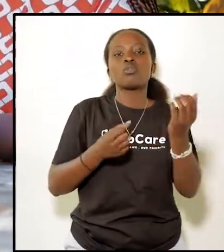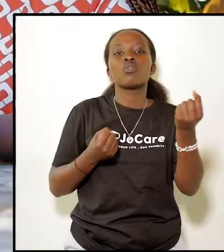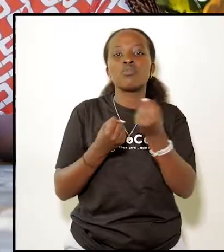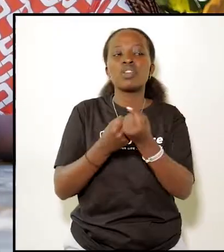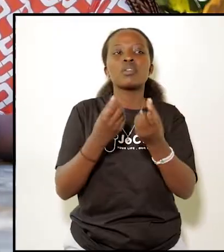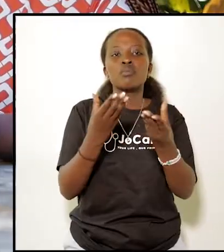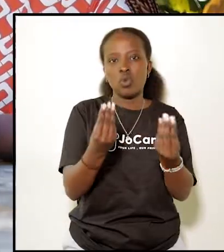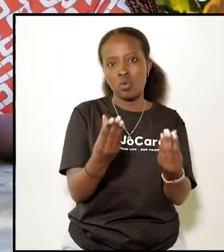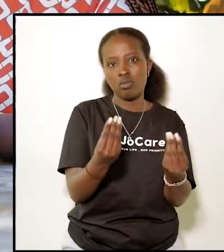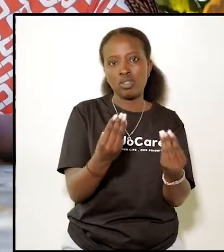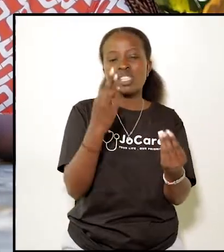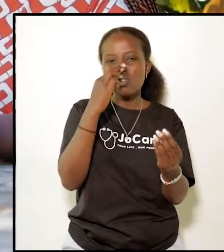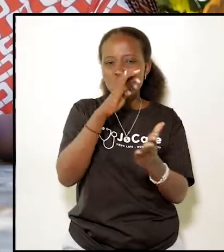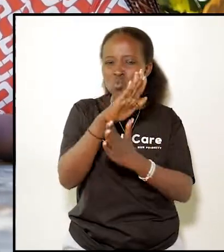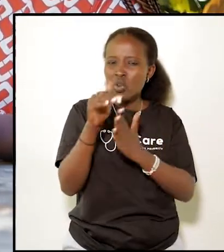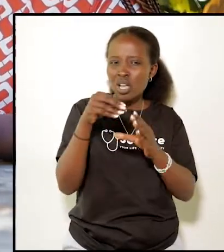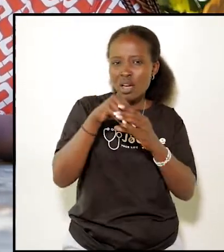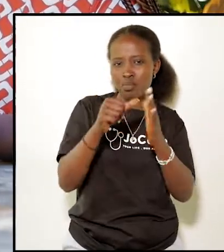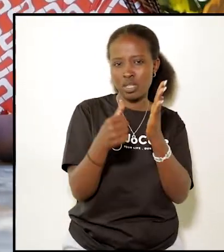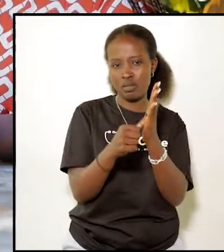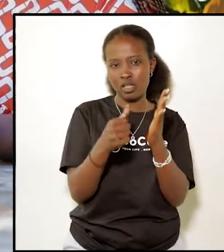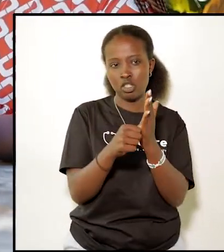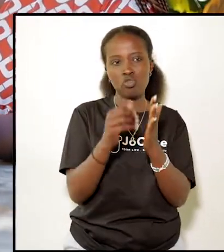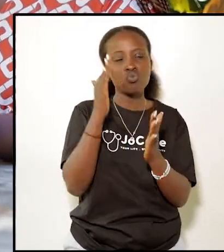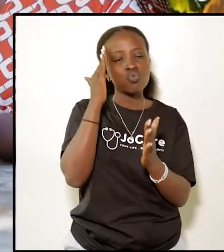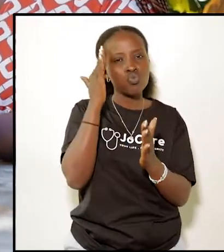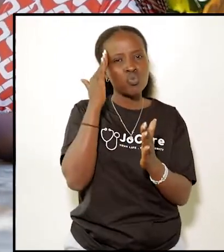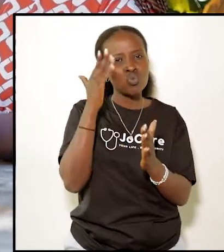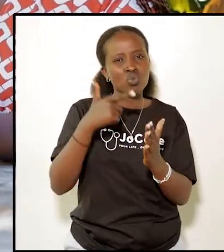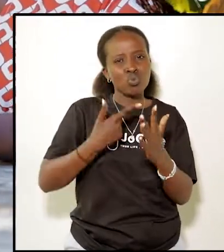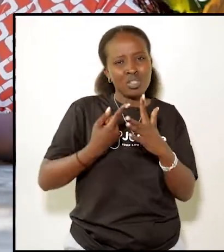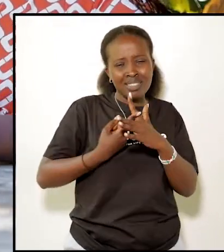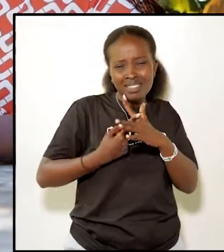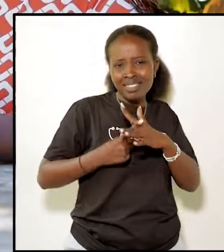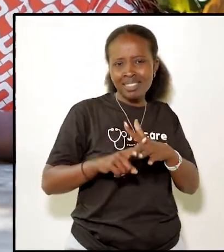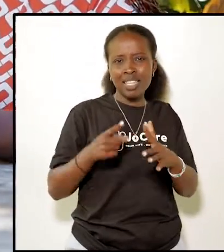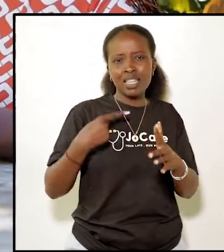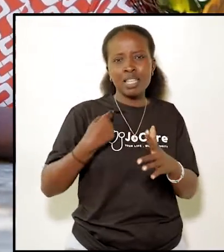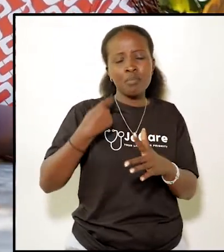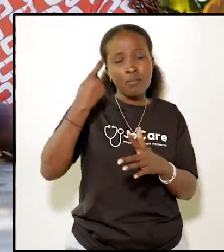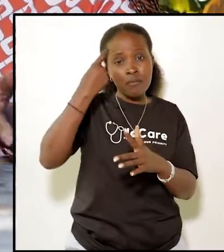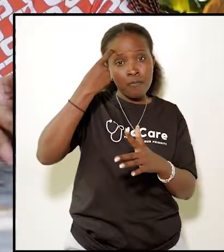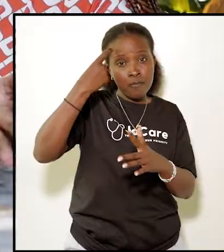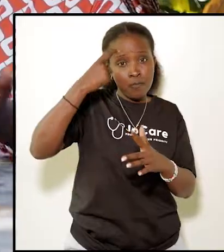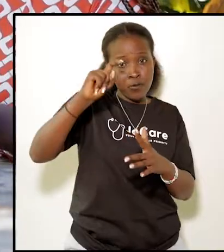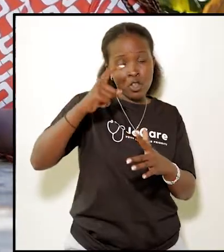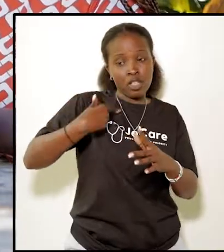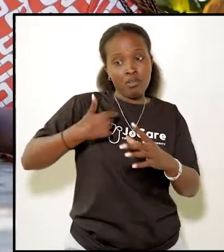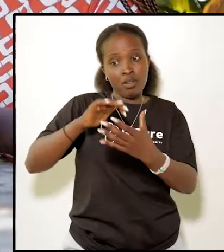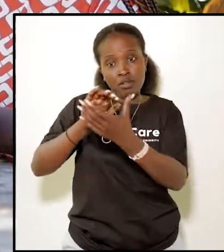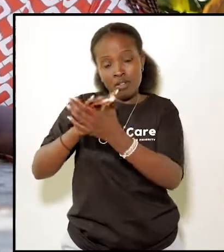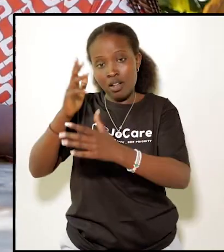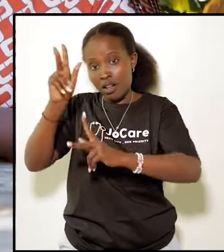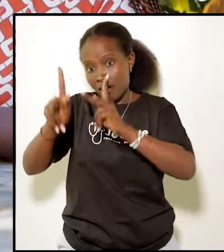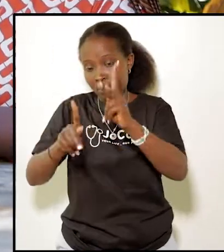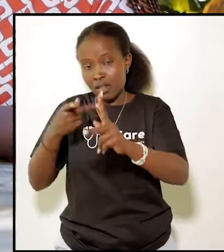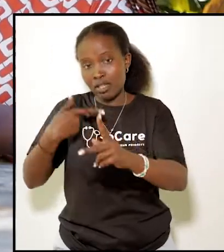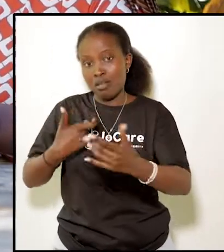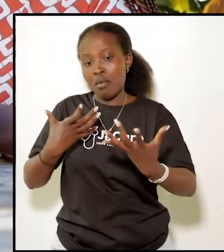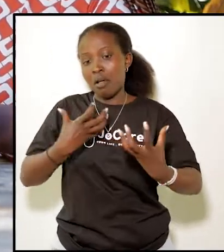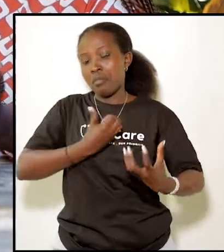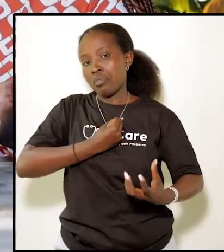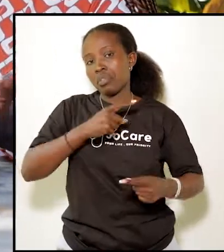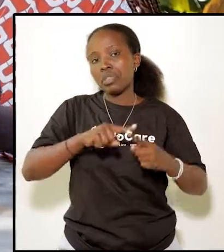is anytime you think something is wrong. Yes. You know, we study that for, let's say, for a married couple